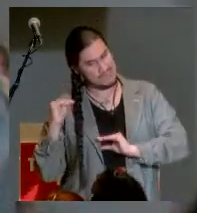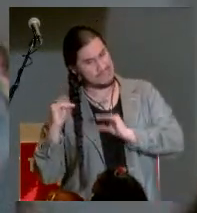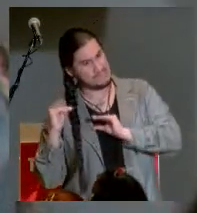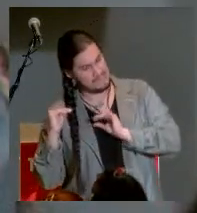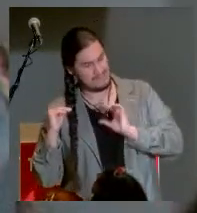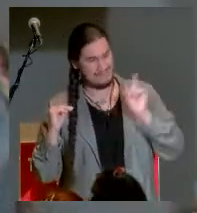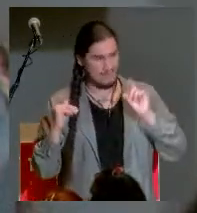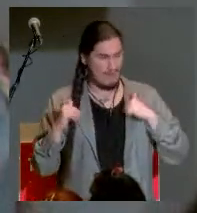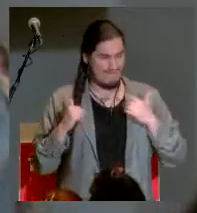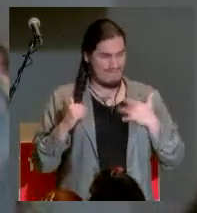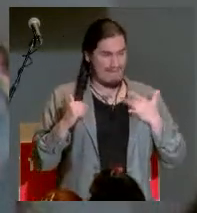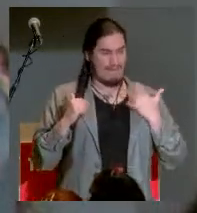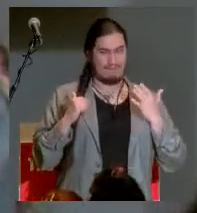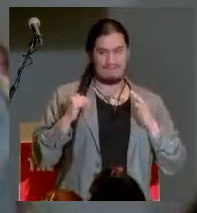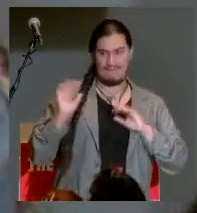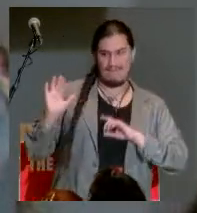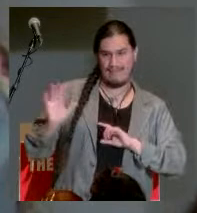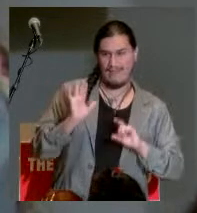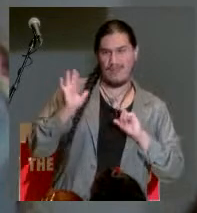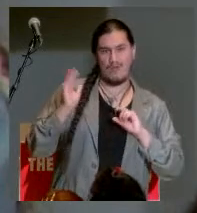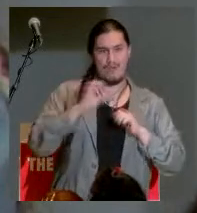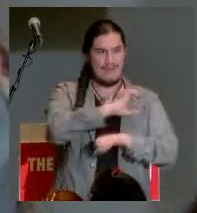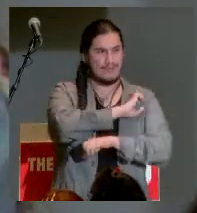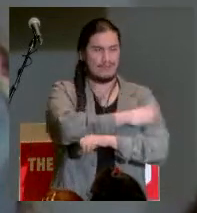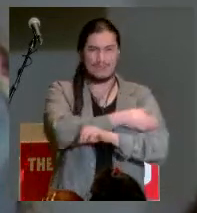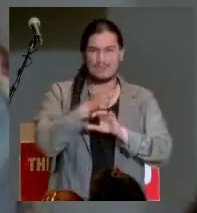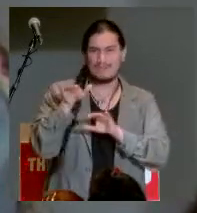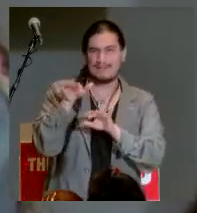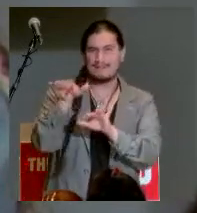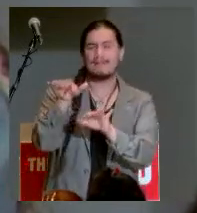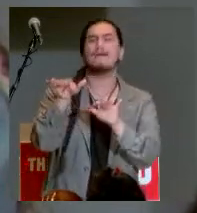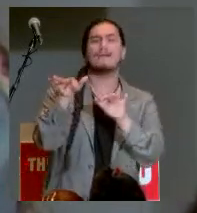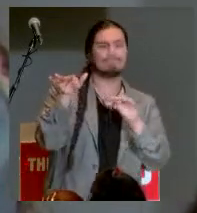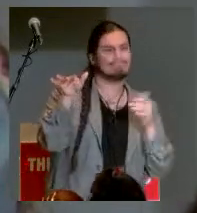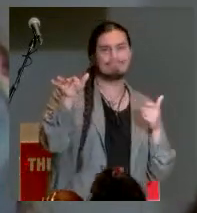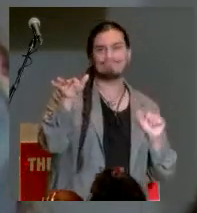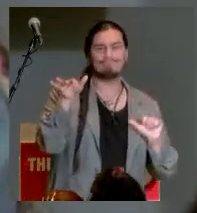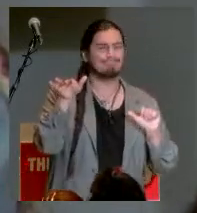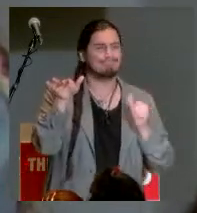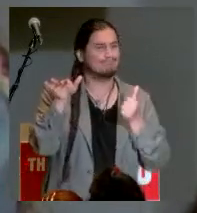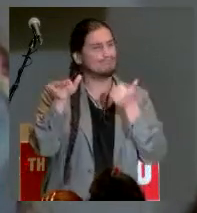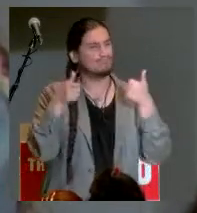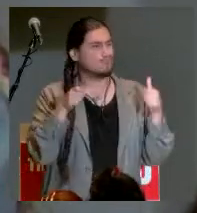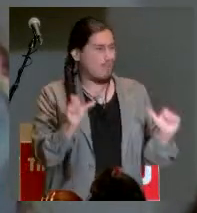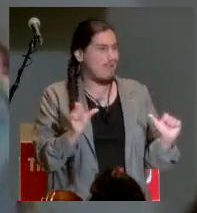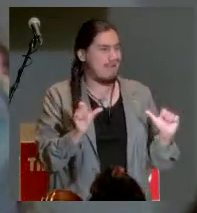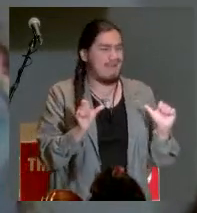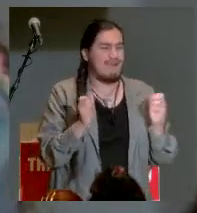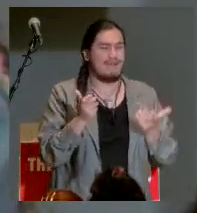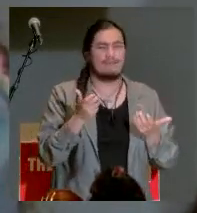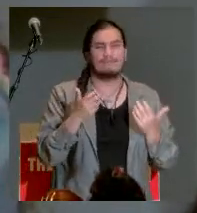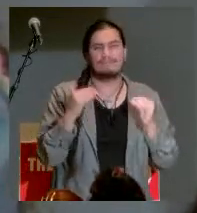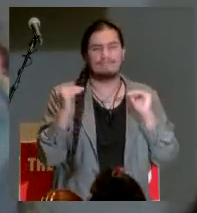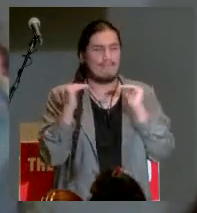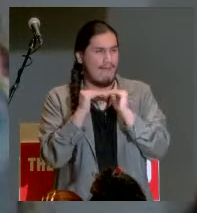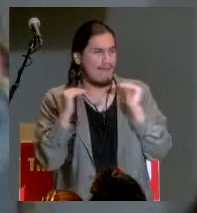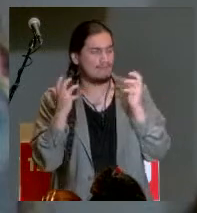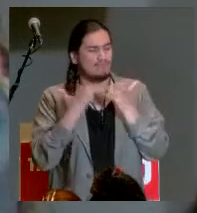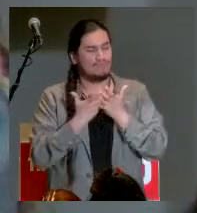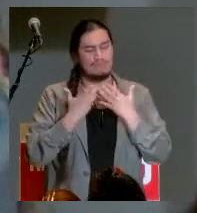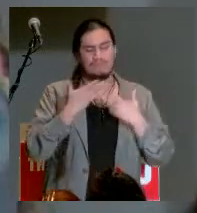I kind of felt they went, I tried to like as best I